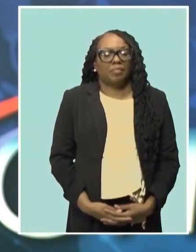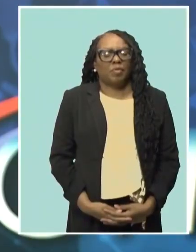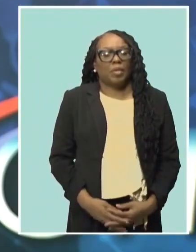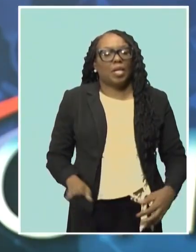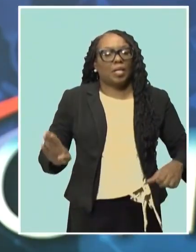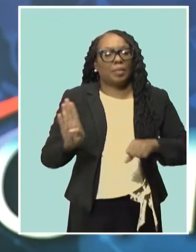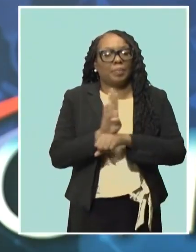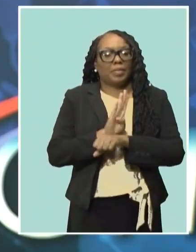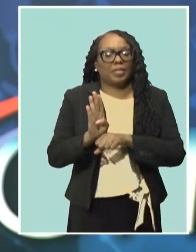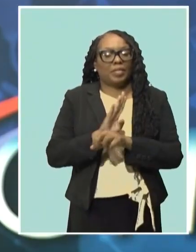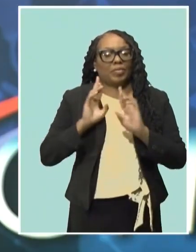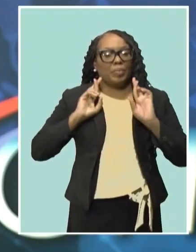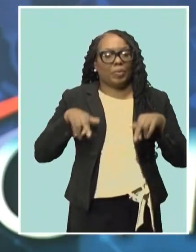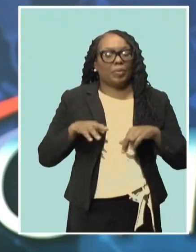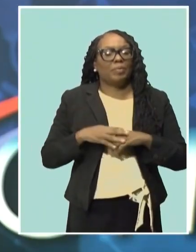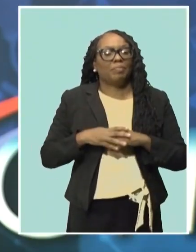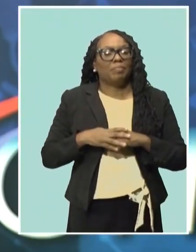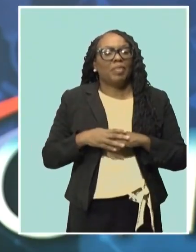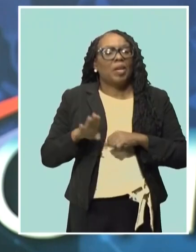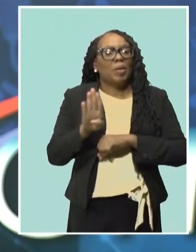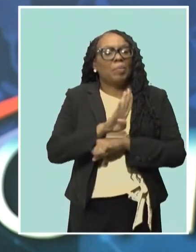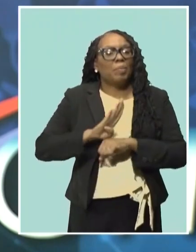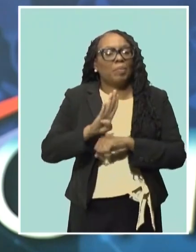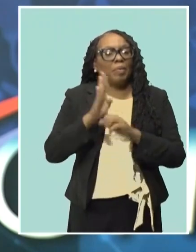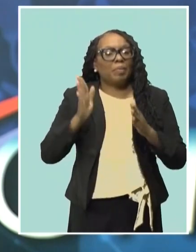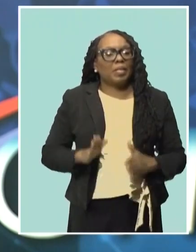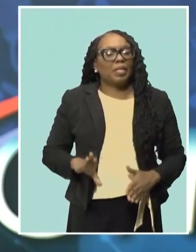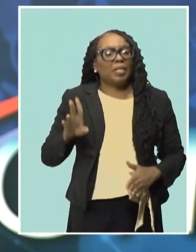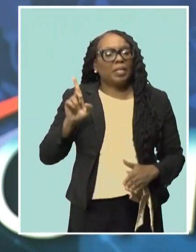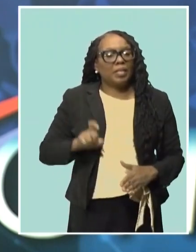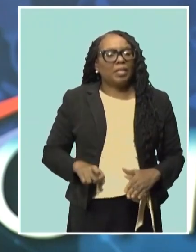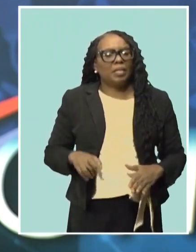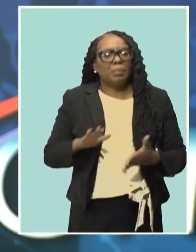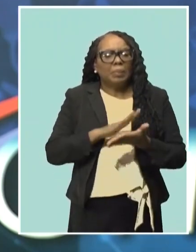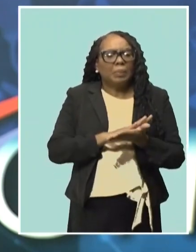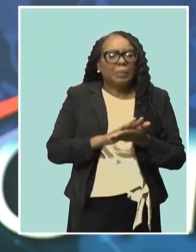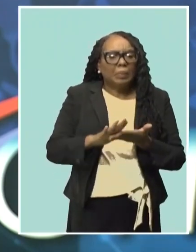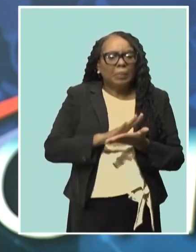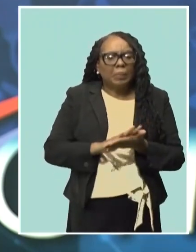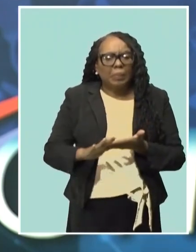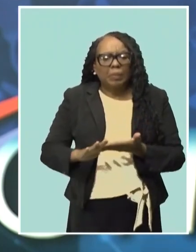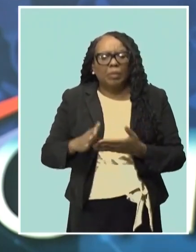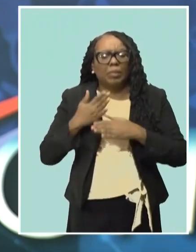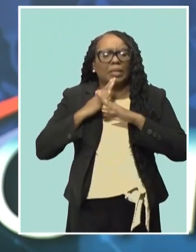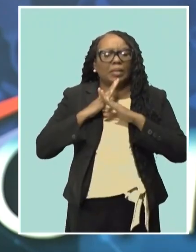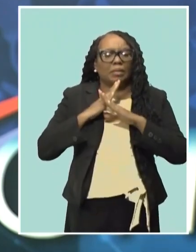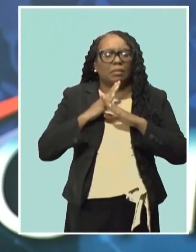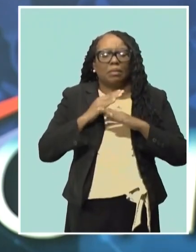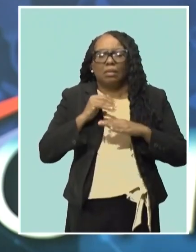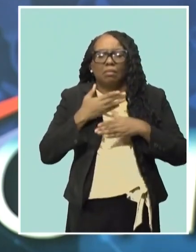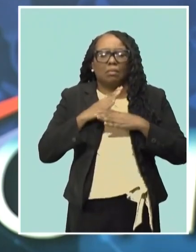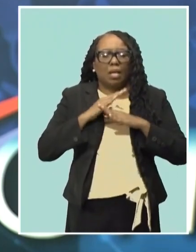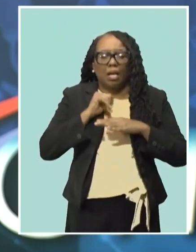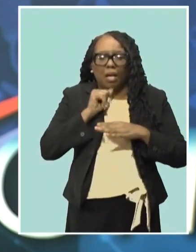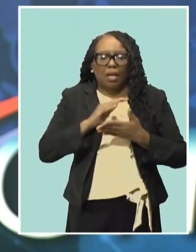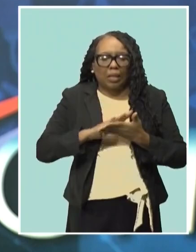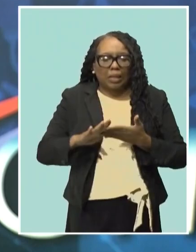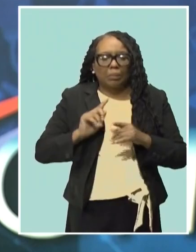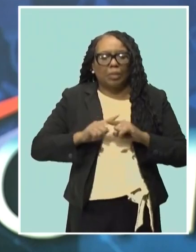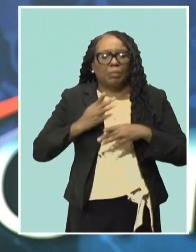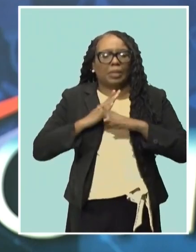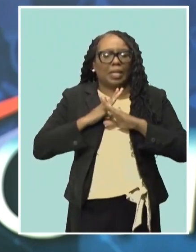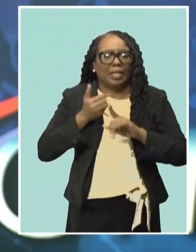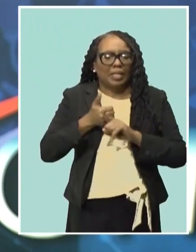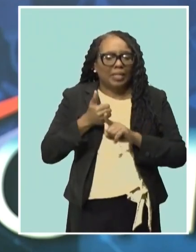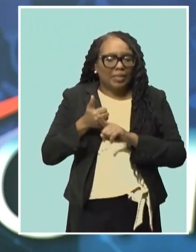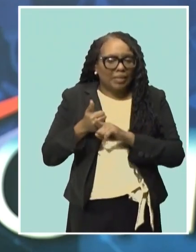In the Business Report, Barbadians are being advised to practice what an IT specialist is calling cyber hygiene to protect themselves